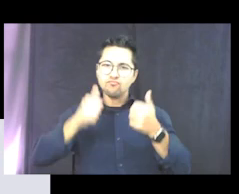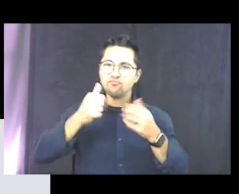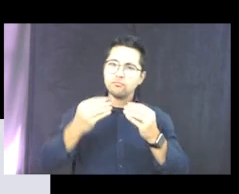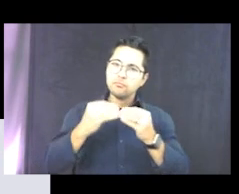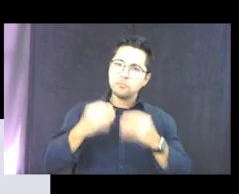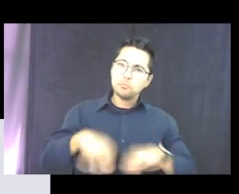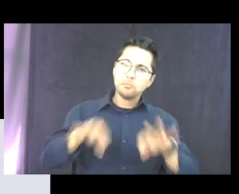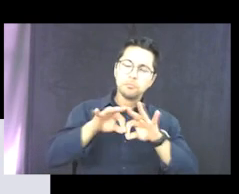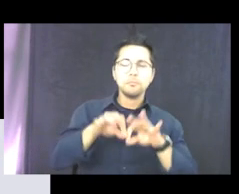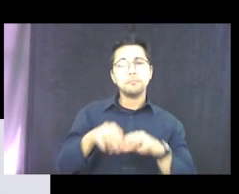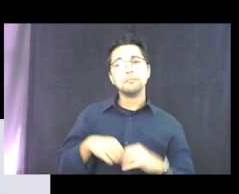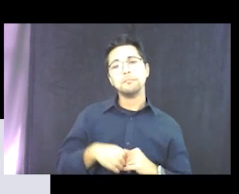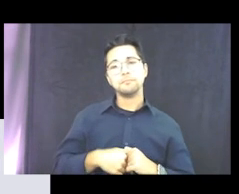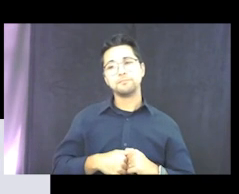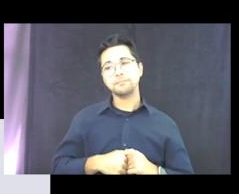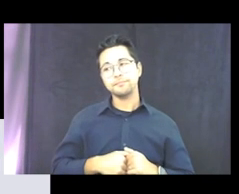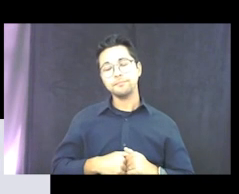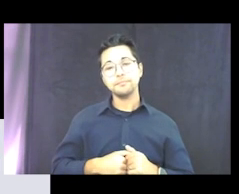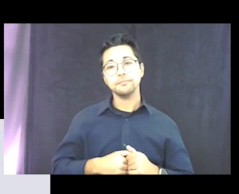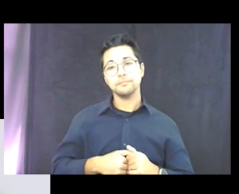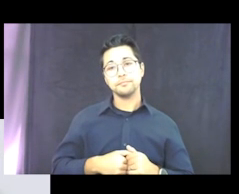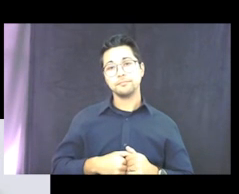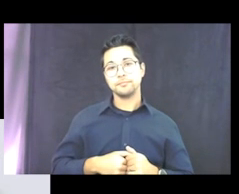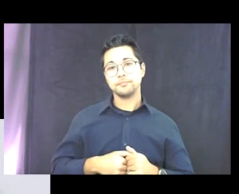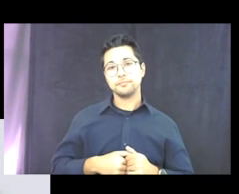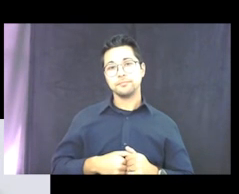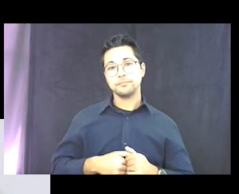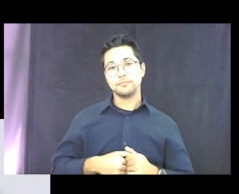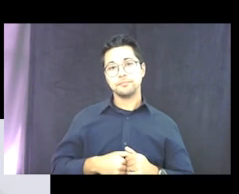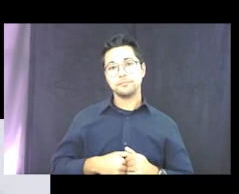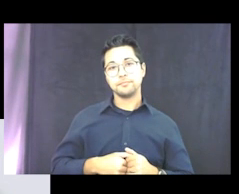the items they wish to get done.